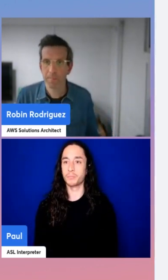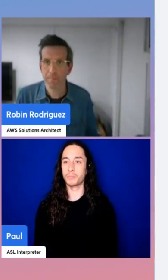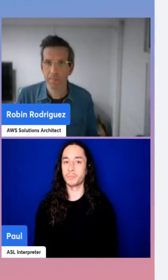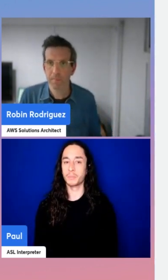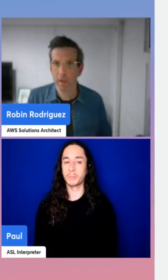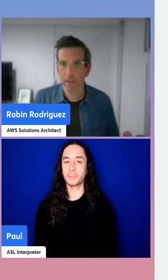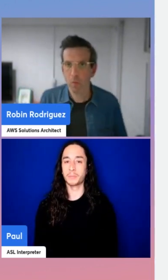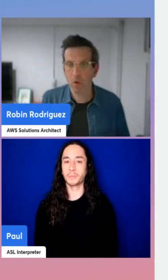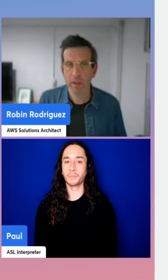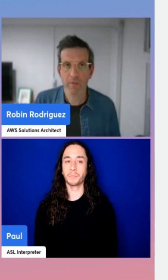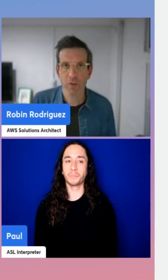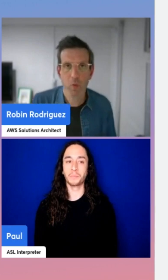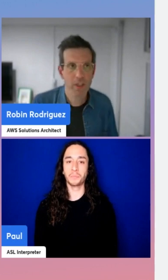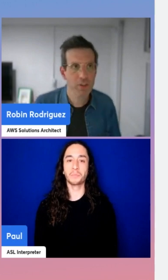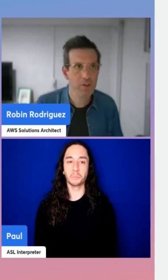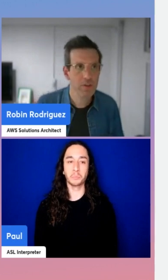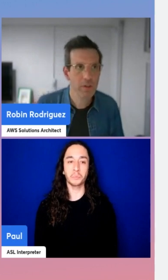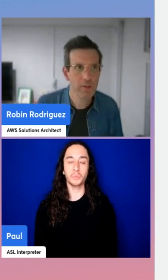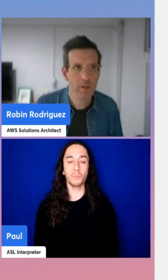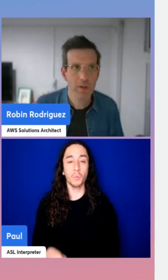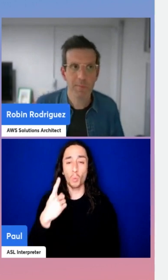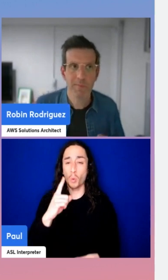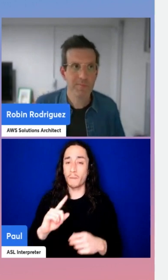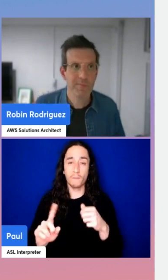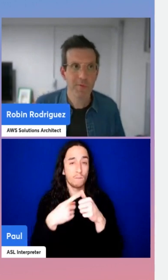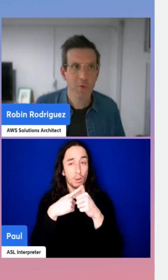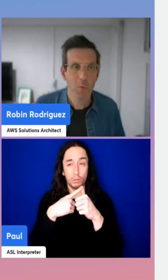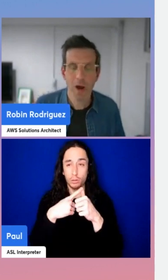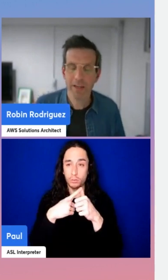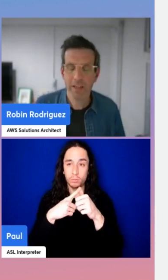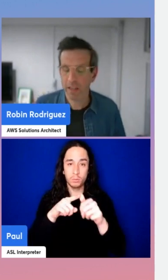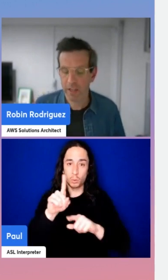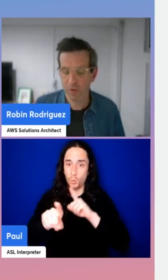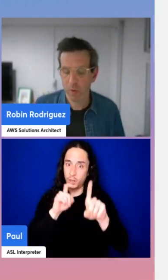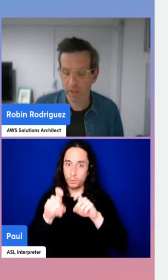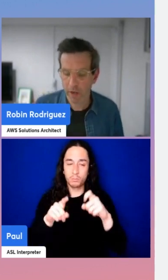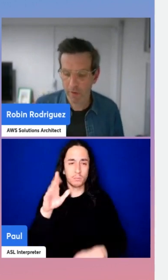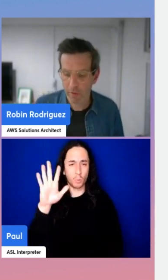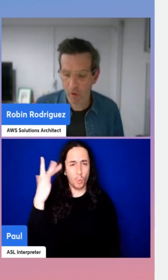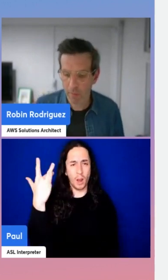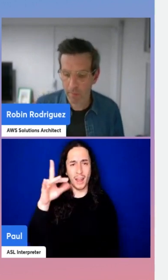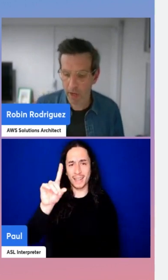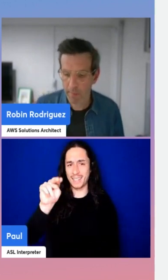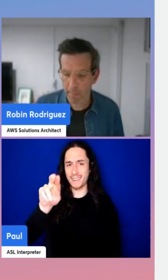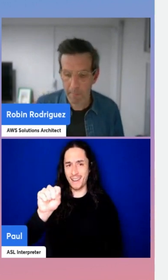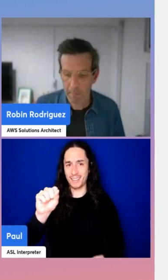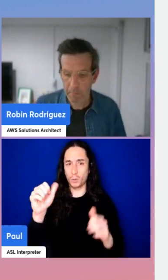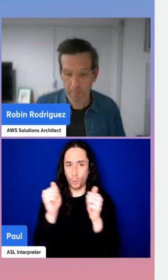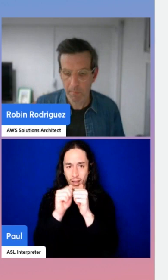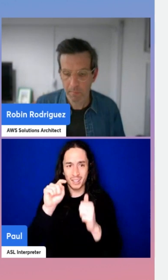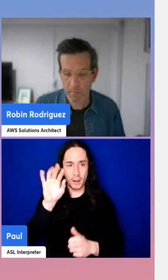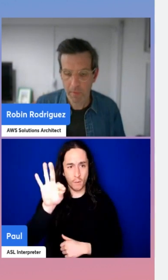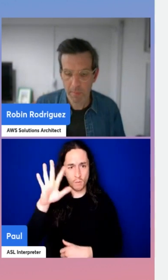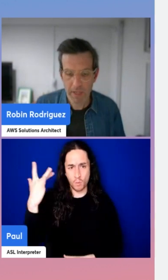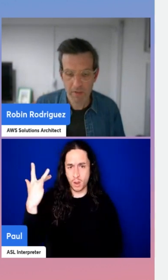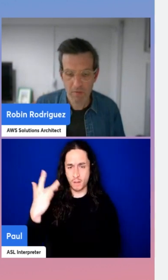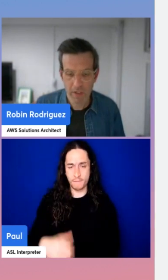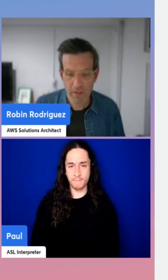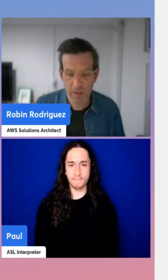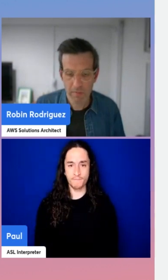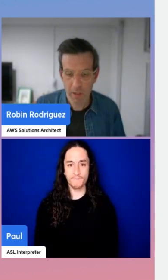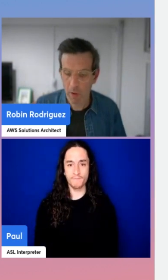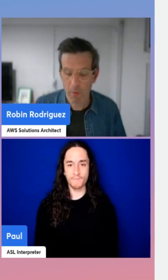I think one of the first questions is, why DNS with Terraform? The